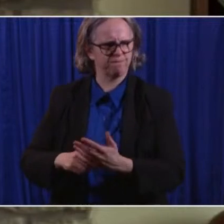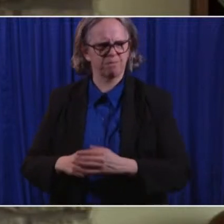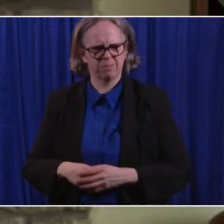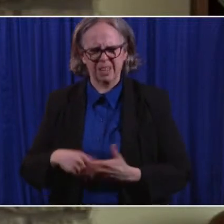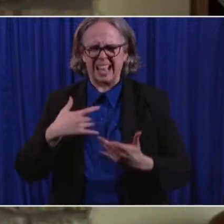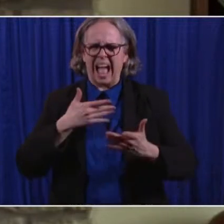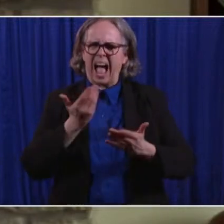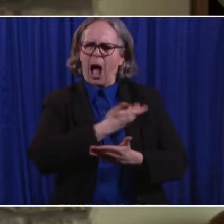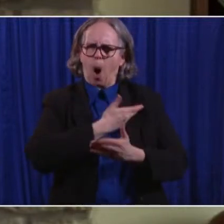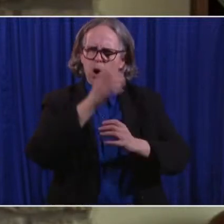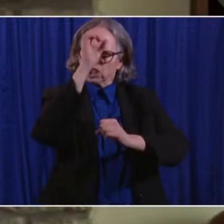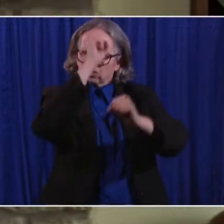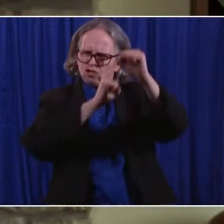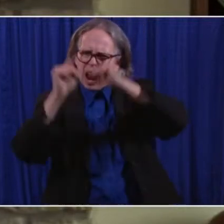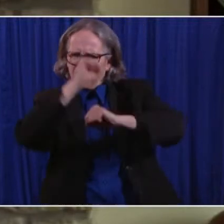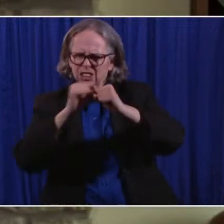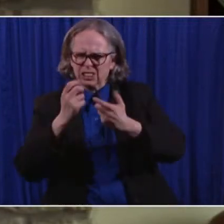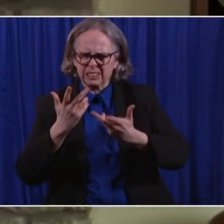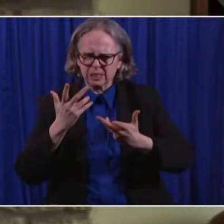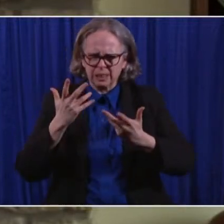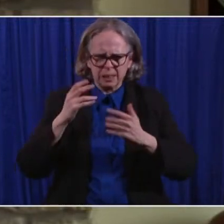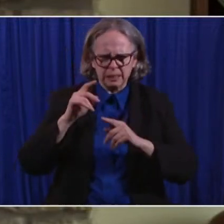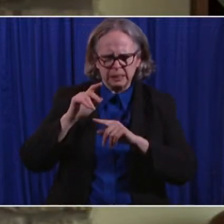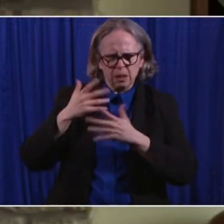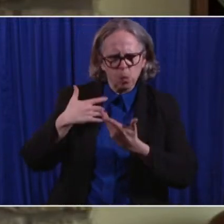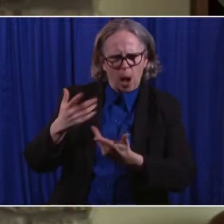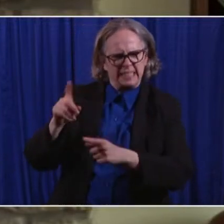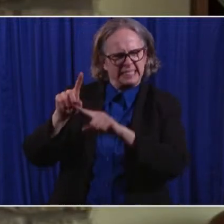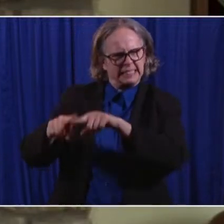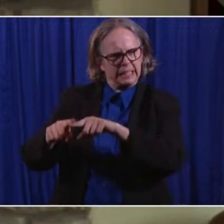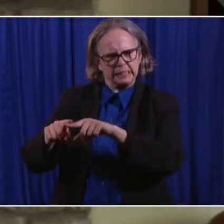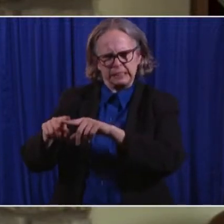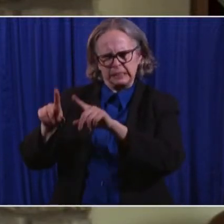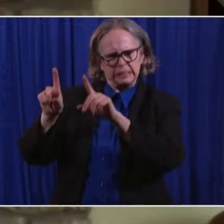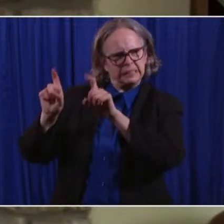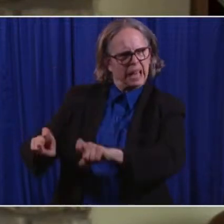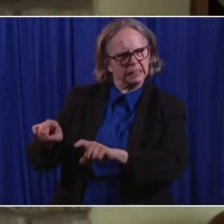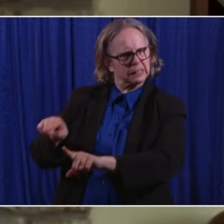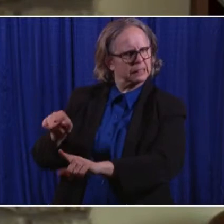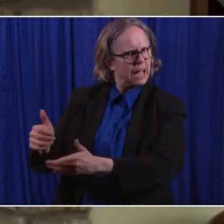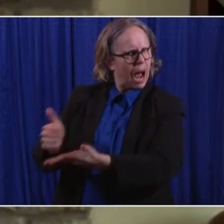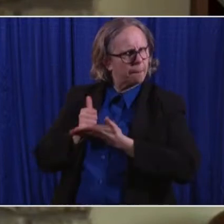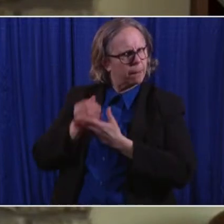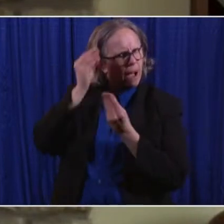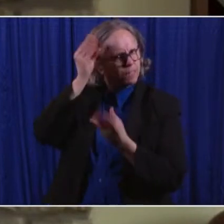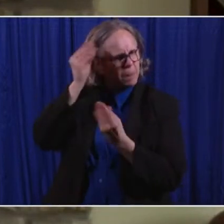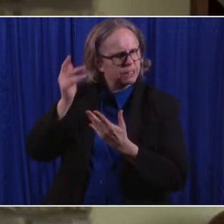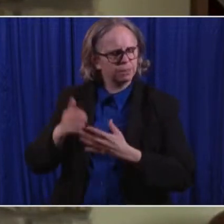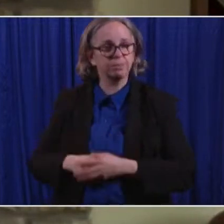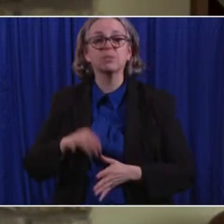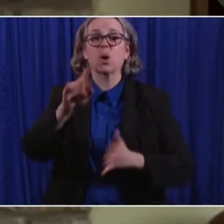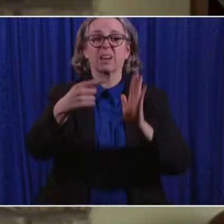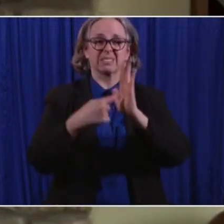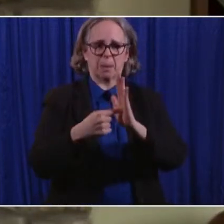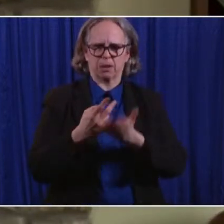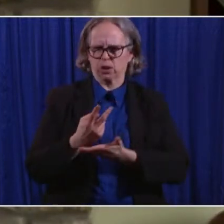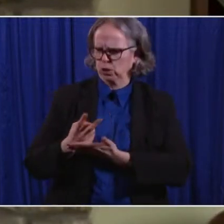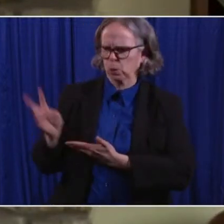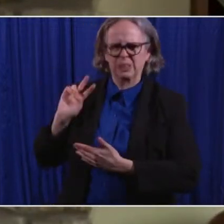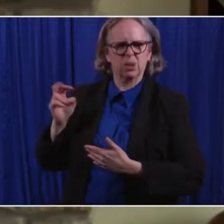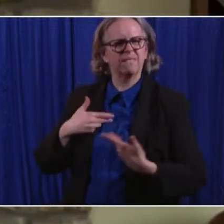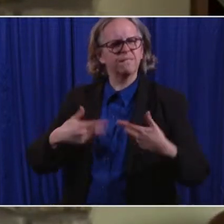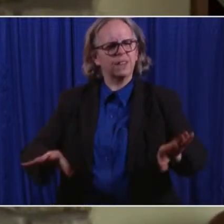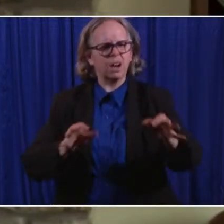to a great deal on that testing. 2 weeks ago, I talked about an investment the state has made in rapid at-home